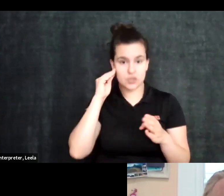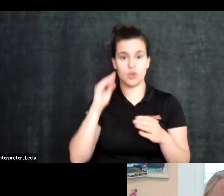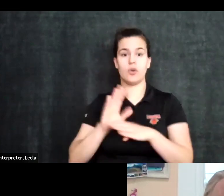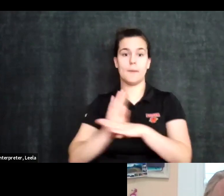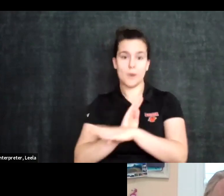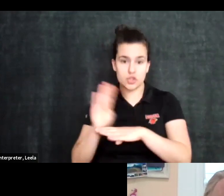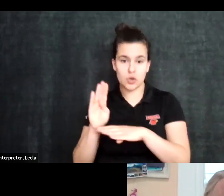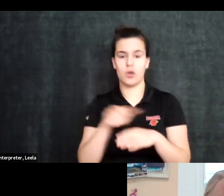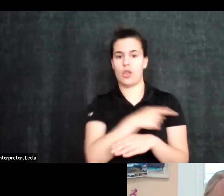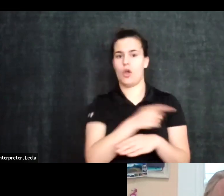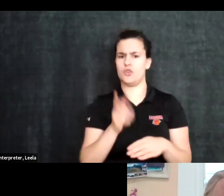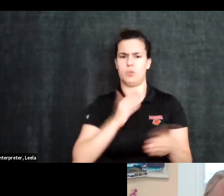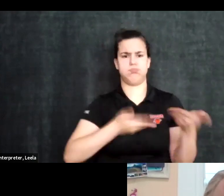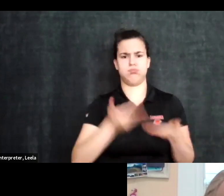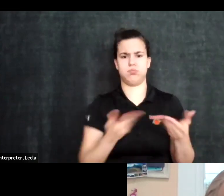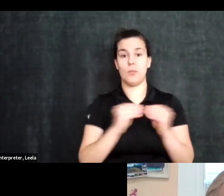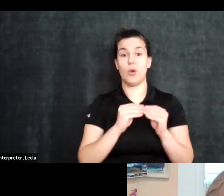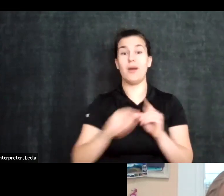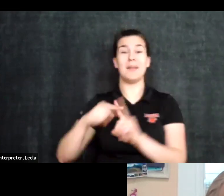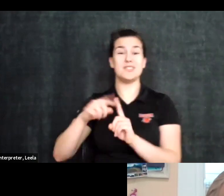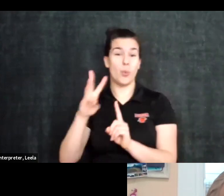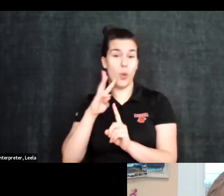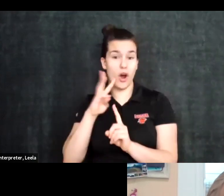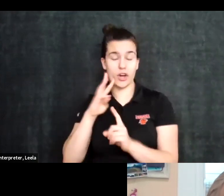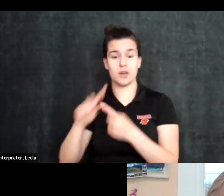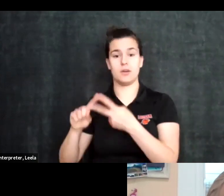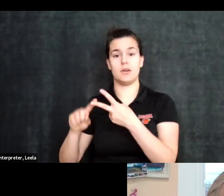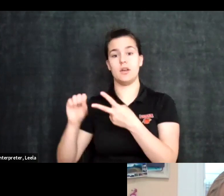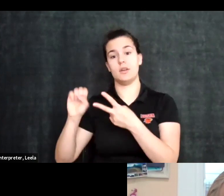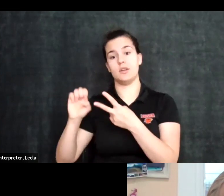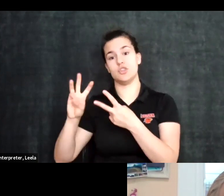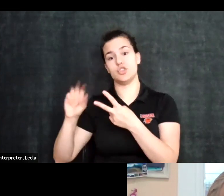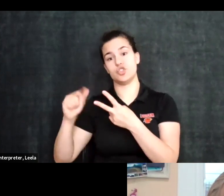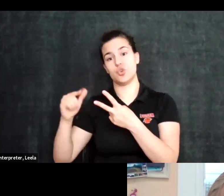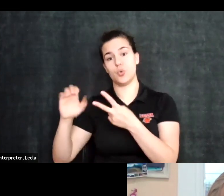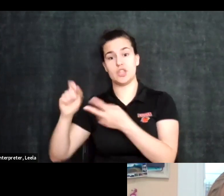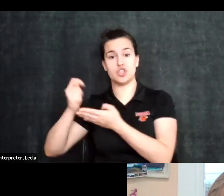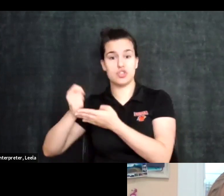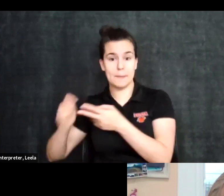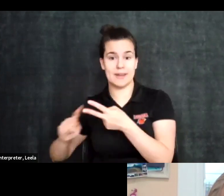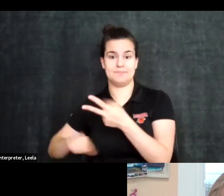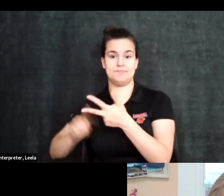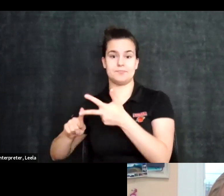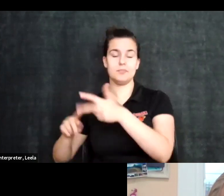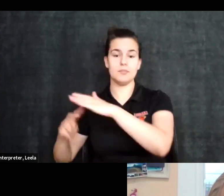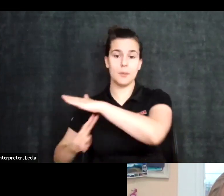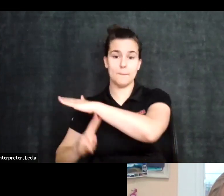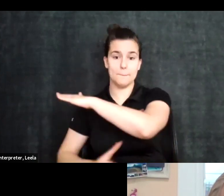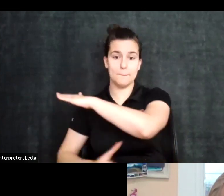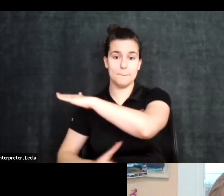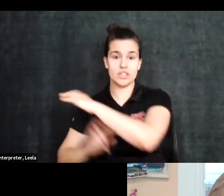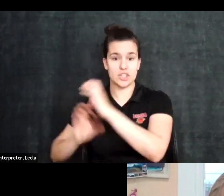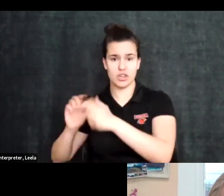need for upgrading water systems, sewage treatment systems, bridge